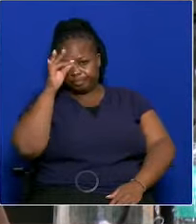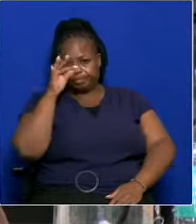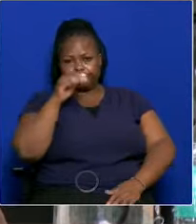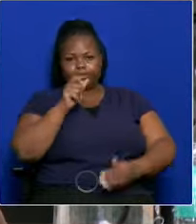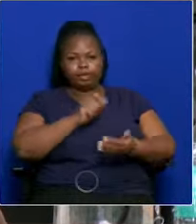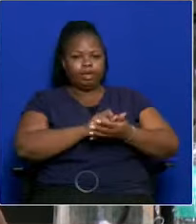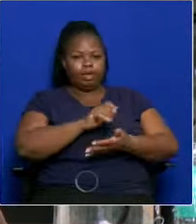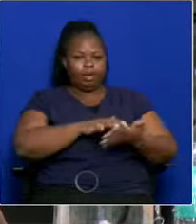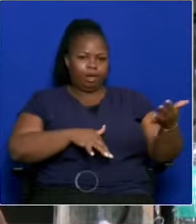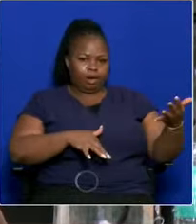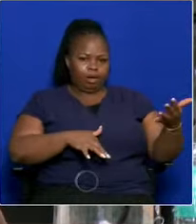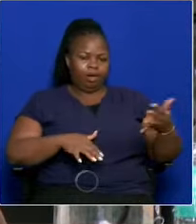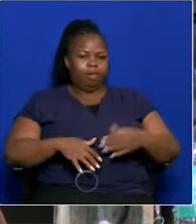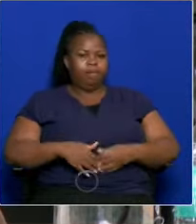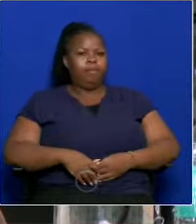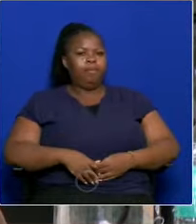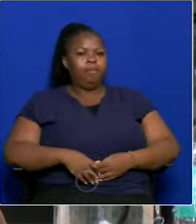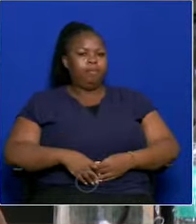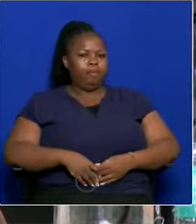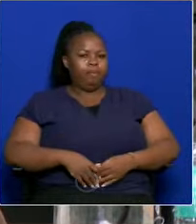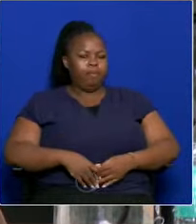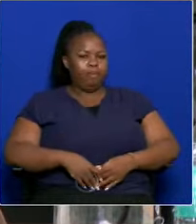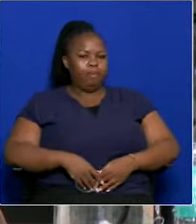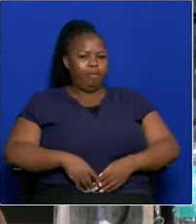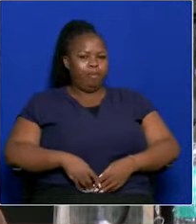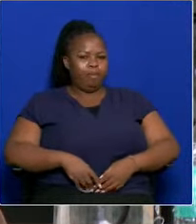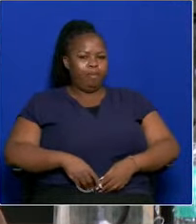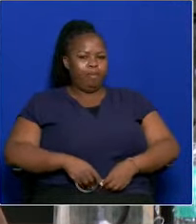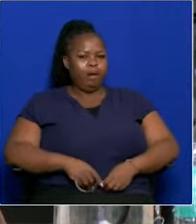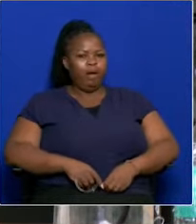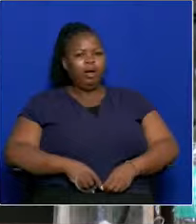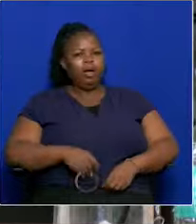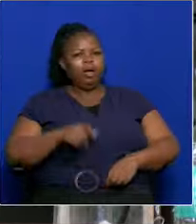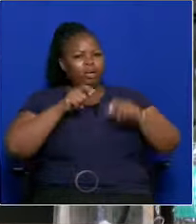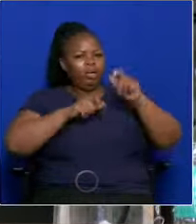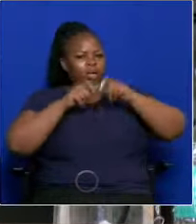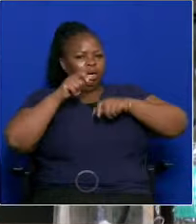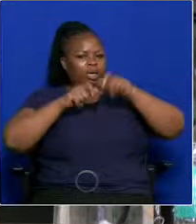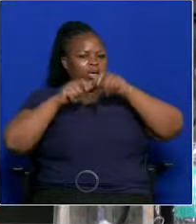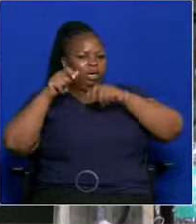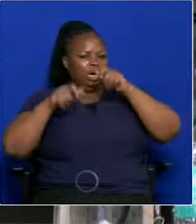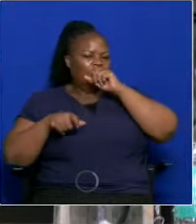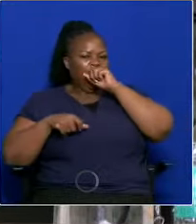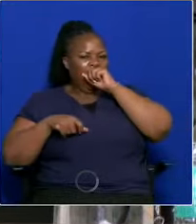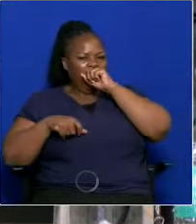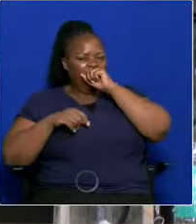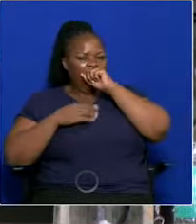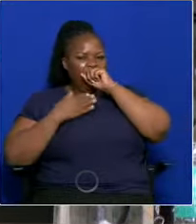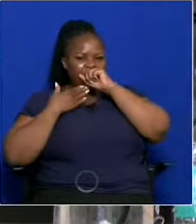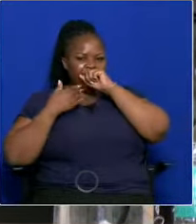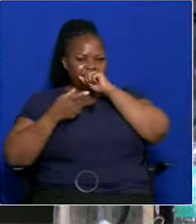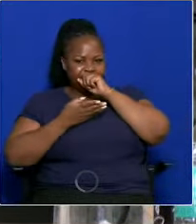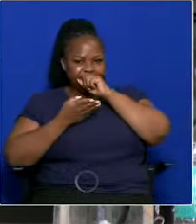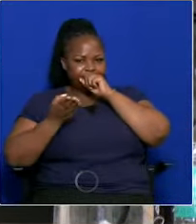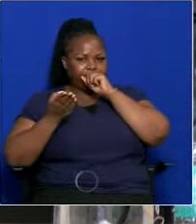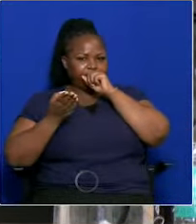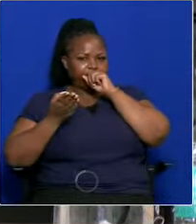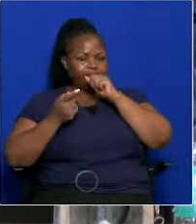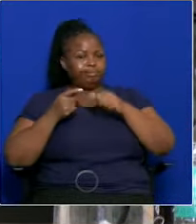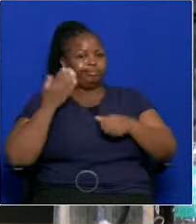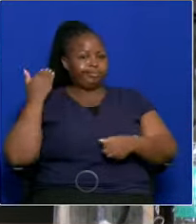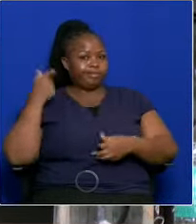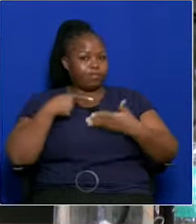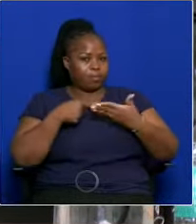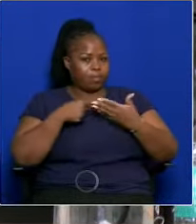if Regardas had to the people who are spoken about in those